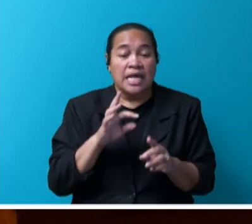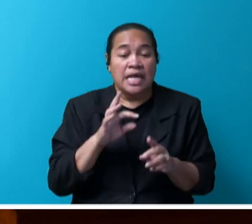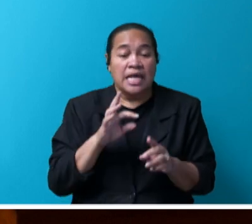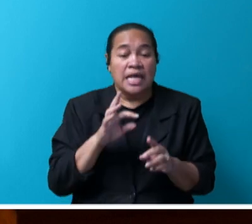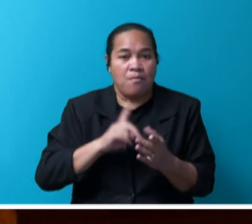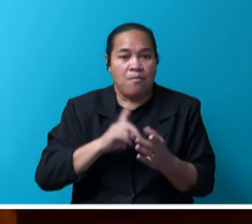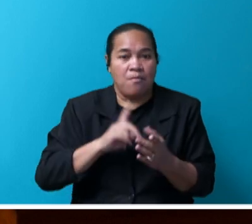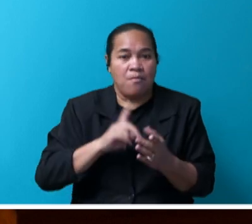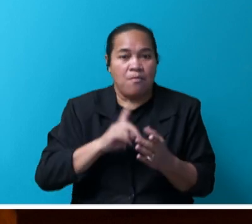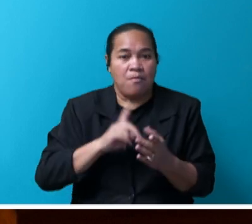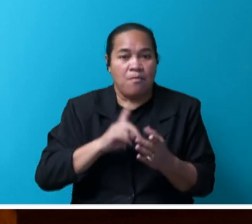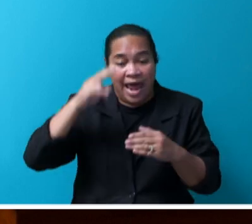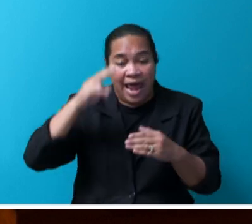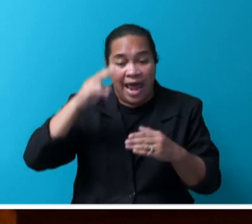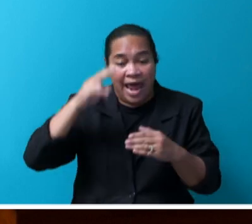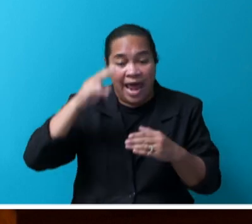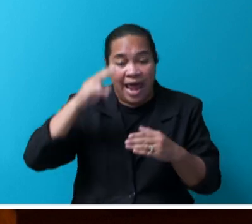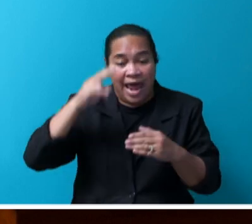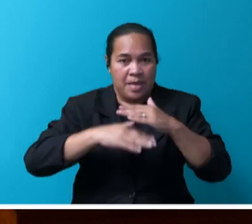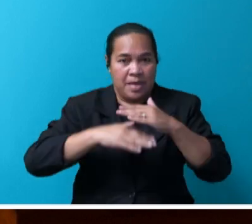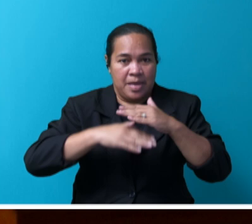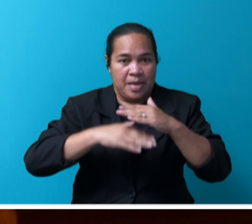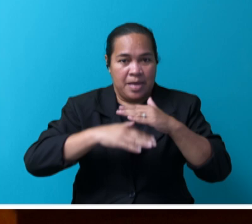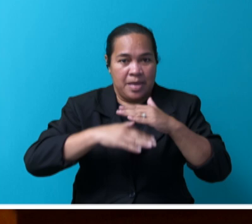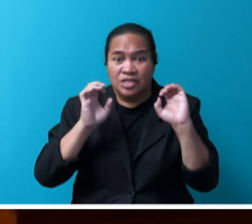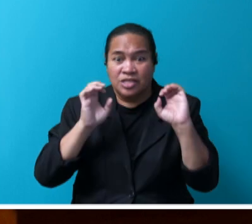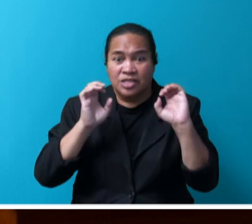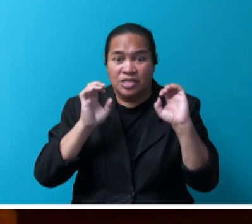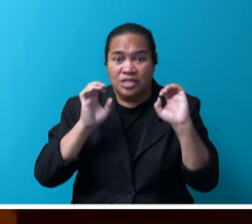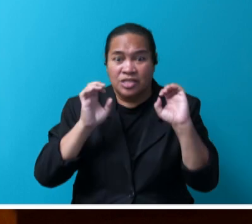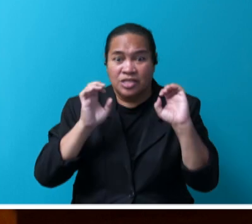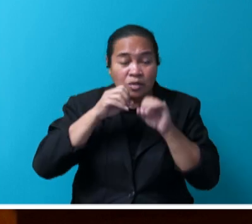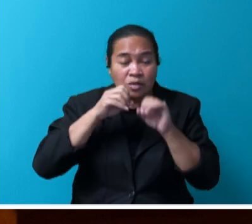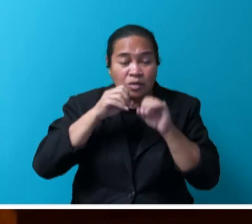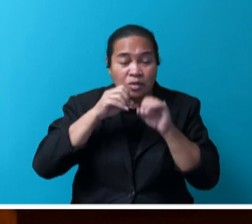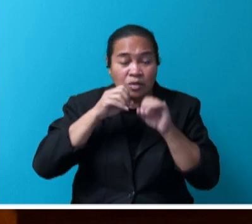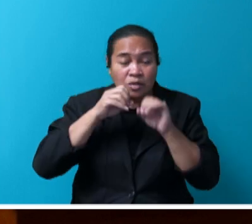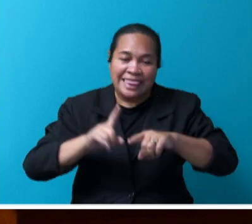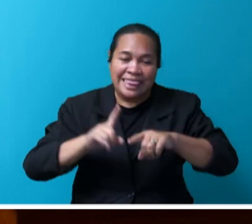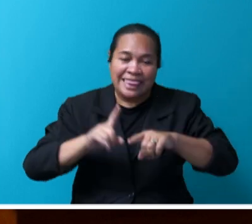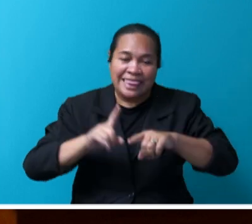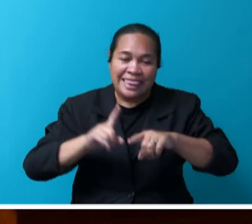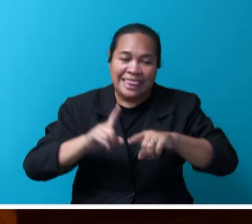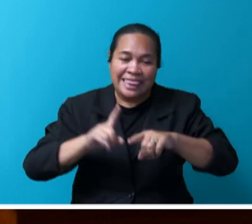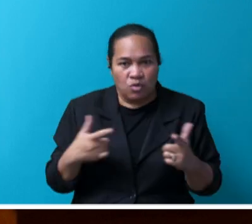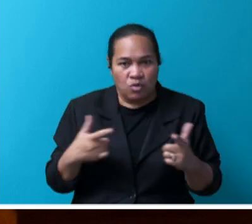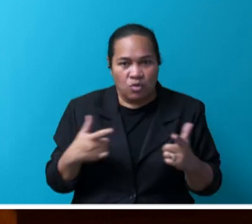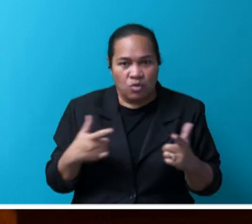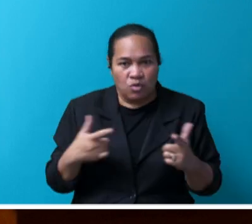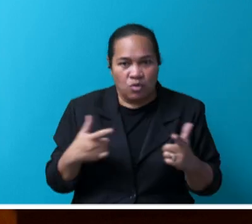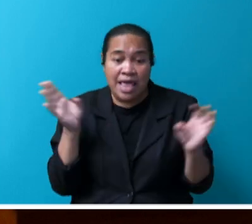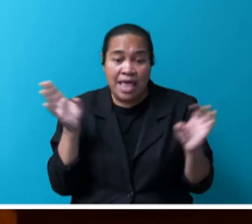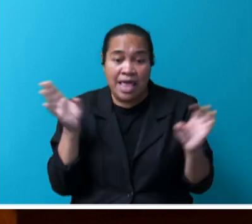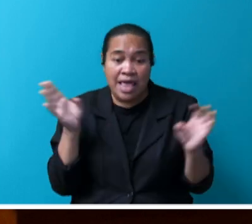instance, listeners of Communications Fiji Limited, English, Fijian and Hindustani stations should